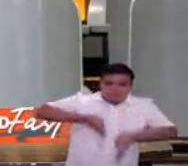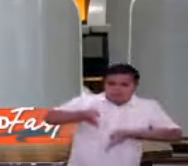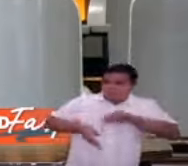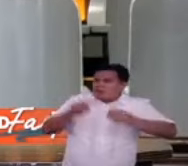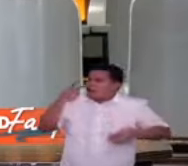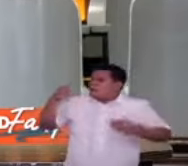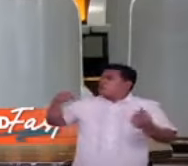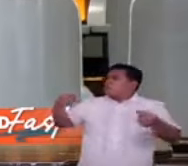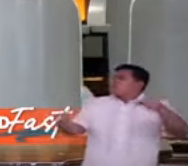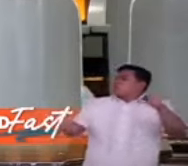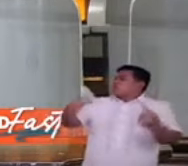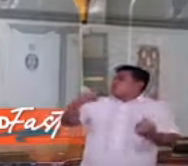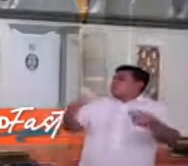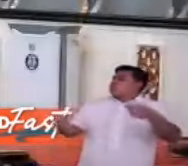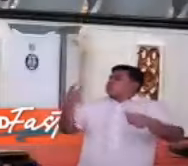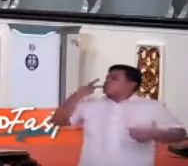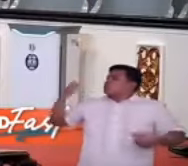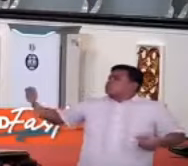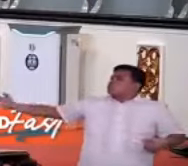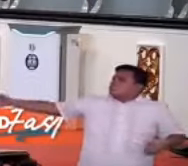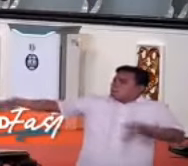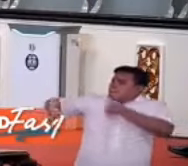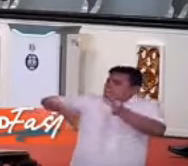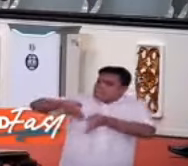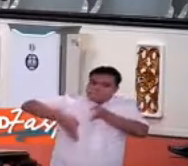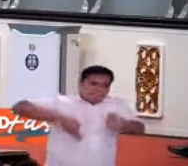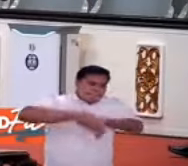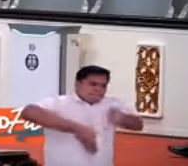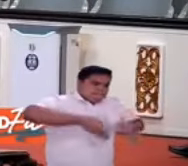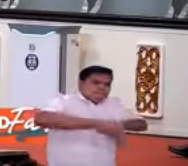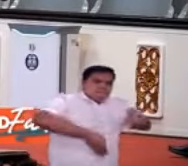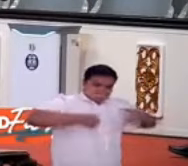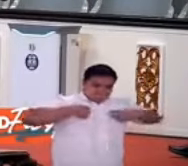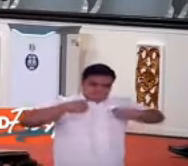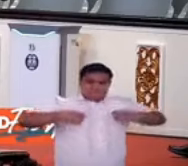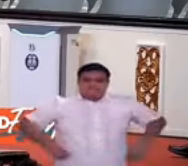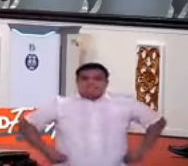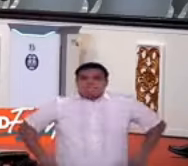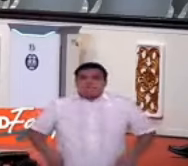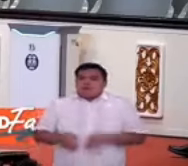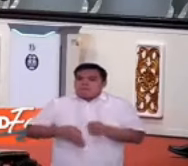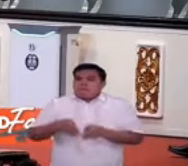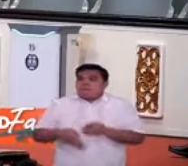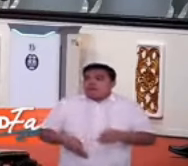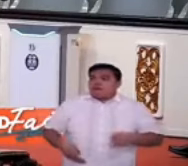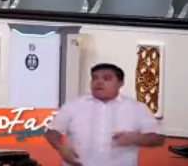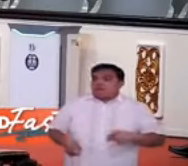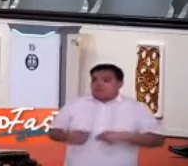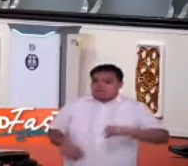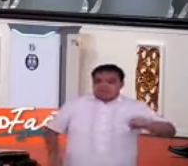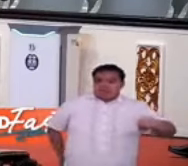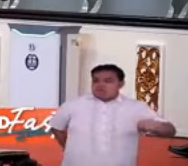biking, right? Just padong diri, padong, coming over. He was biking on in his bike jersey and uniform. Pero ang usan niya, kamot.